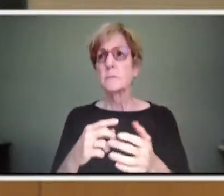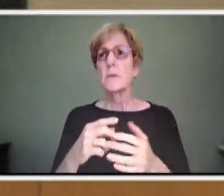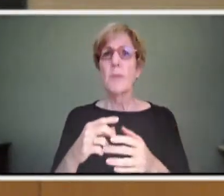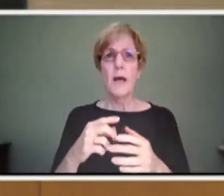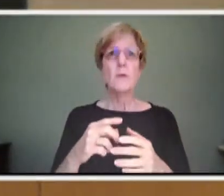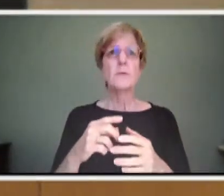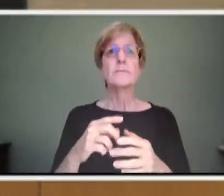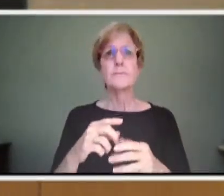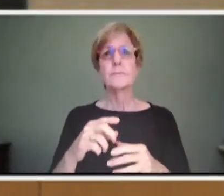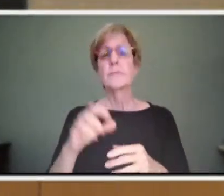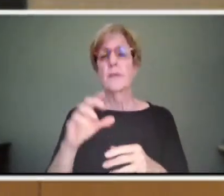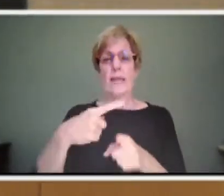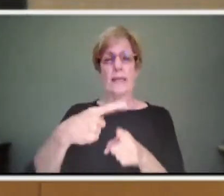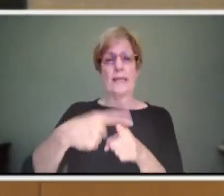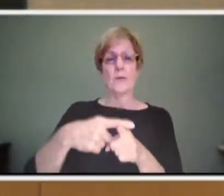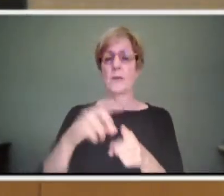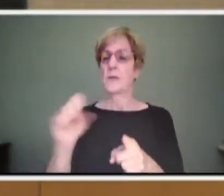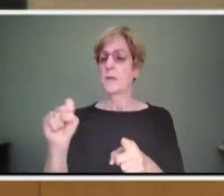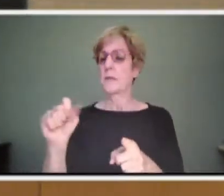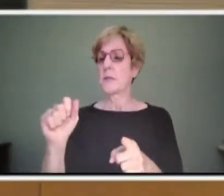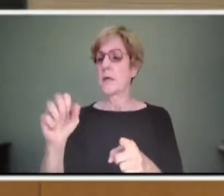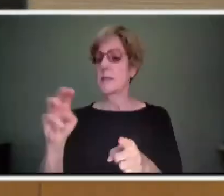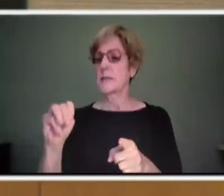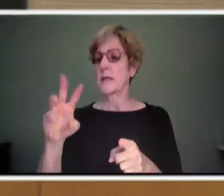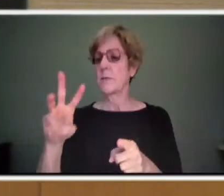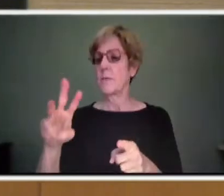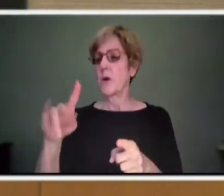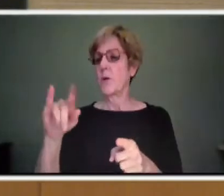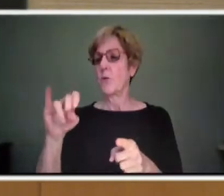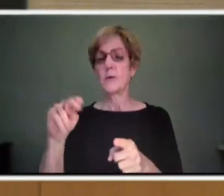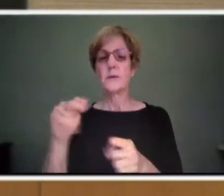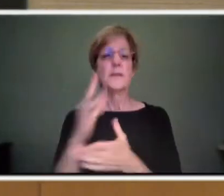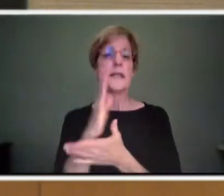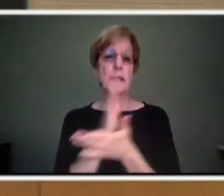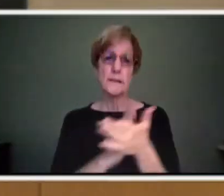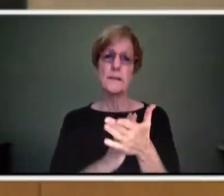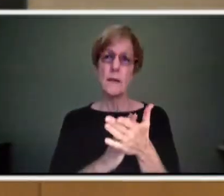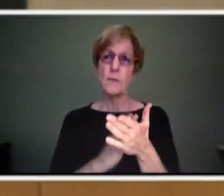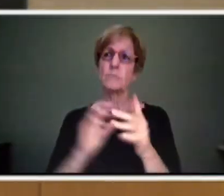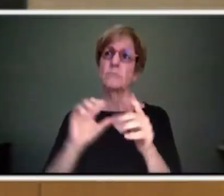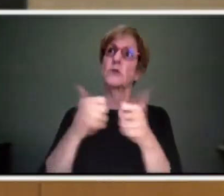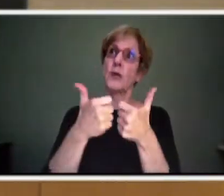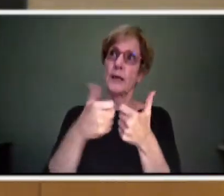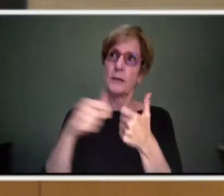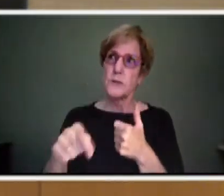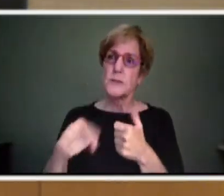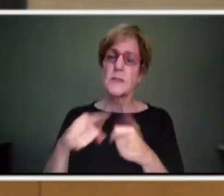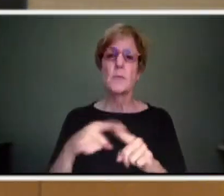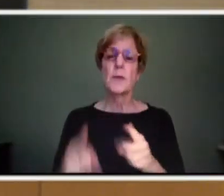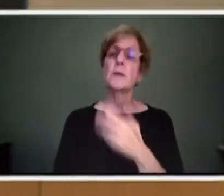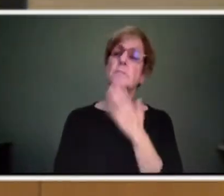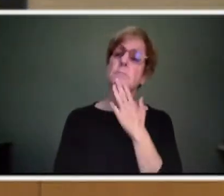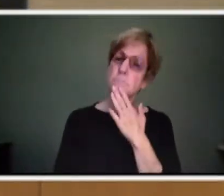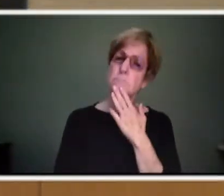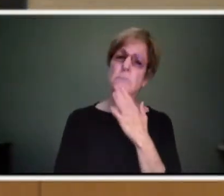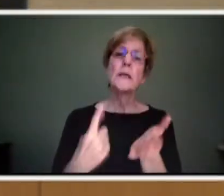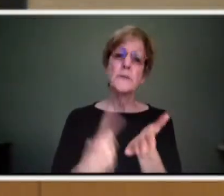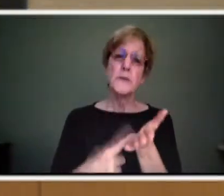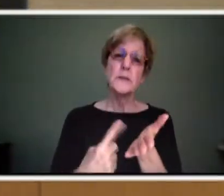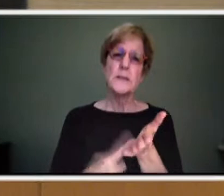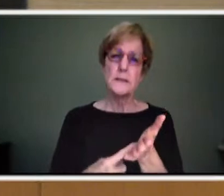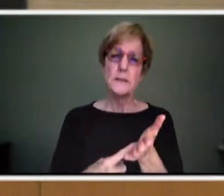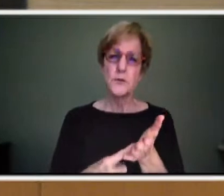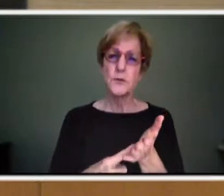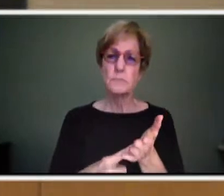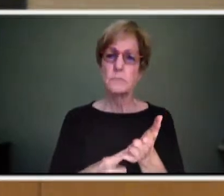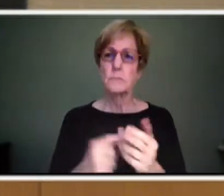intersection with Sam Wilson Road and some of the challenges that may pose, but in the end, the discussion did move forward